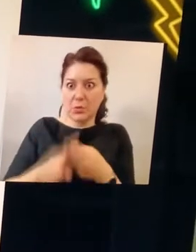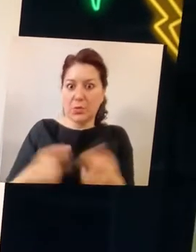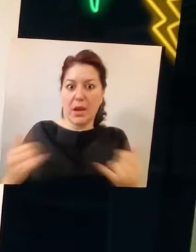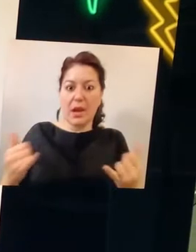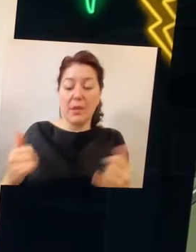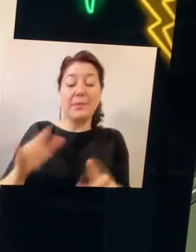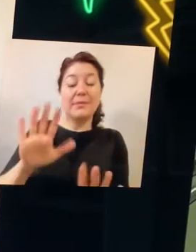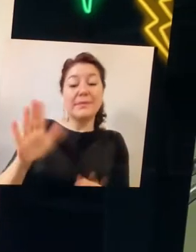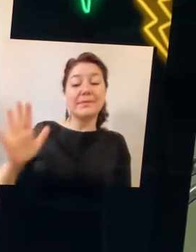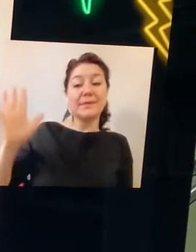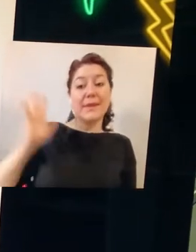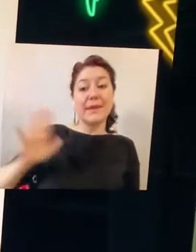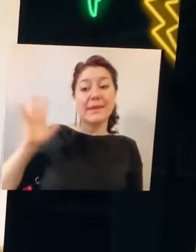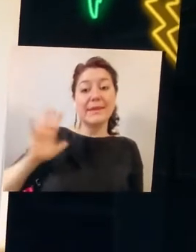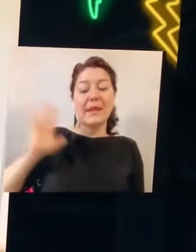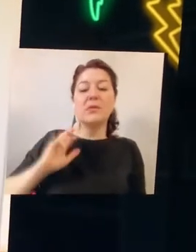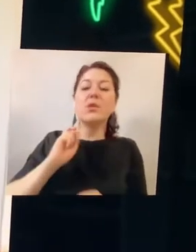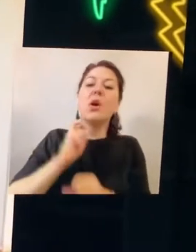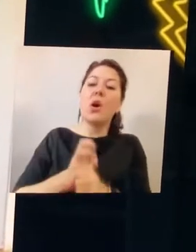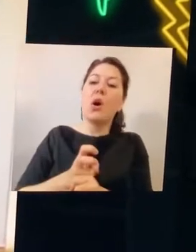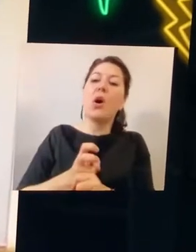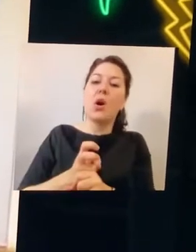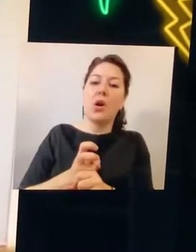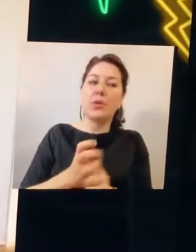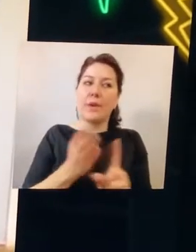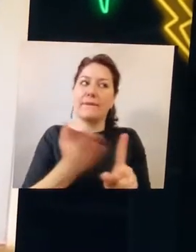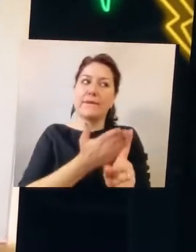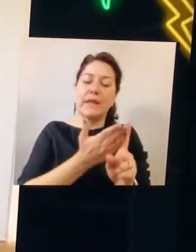to convince media, mainstream media,